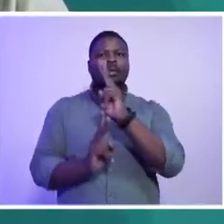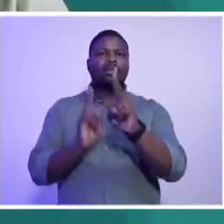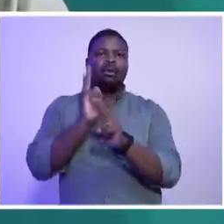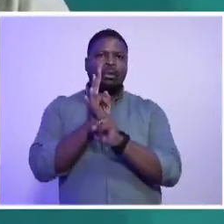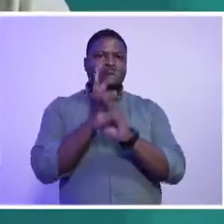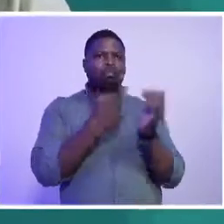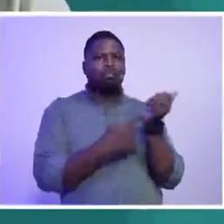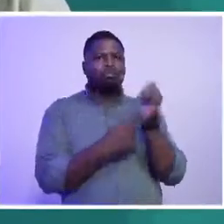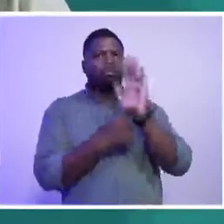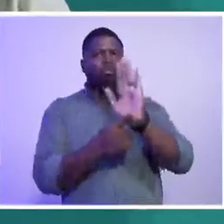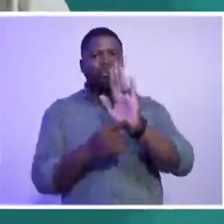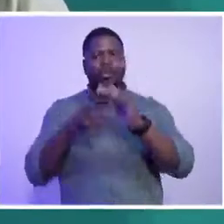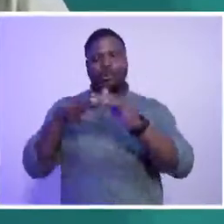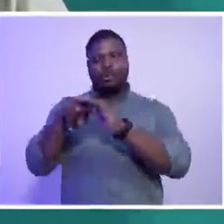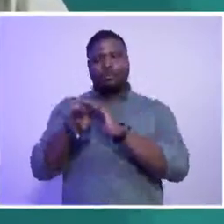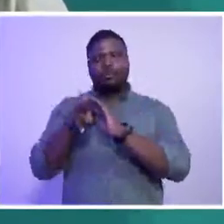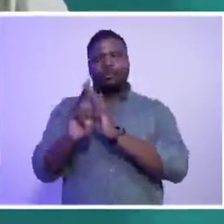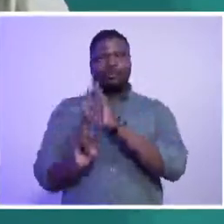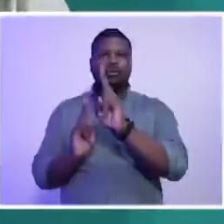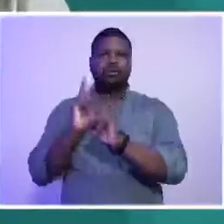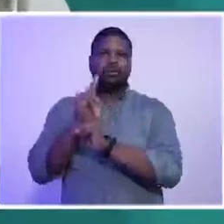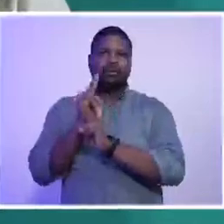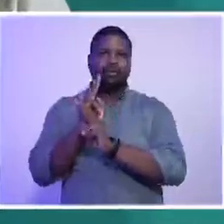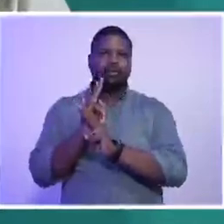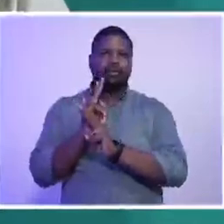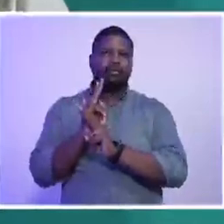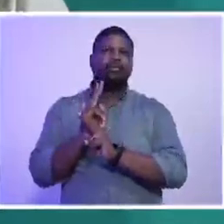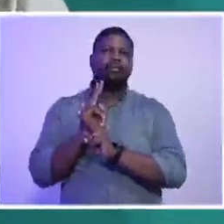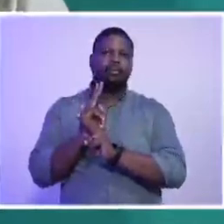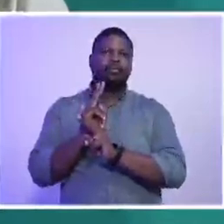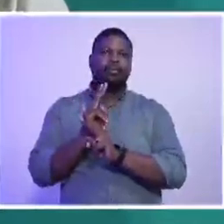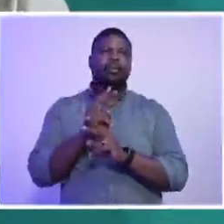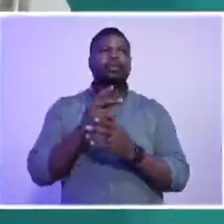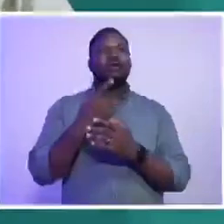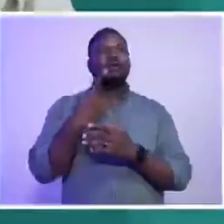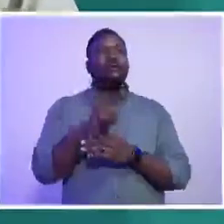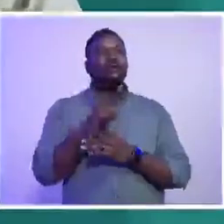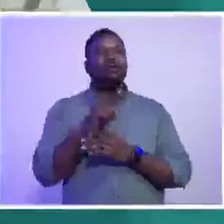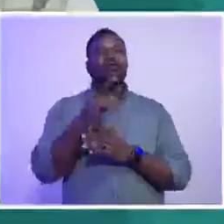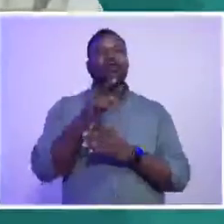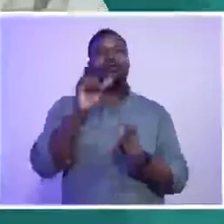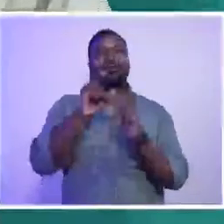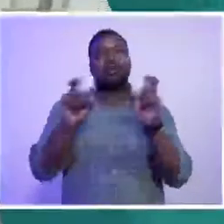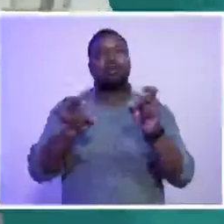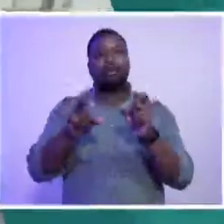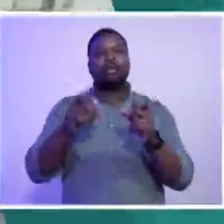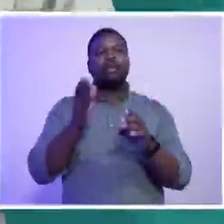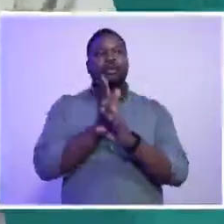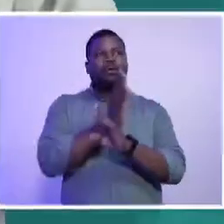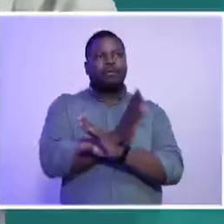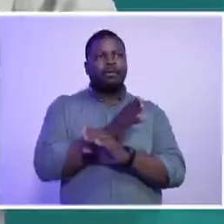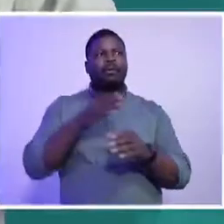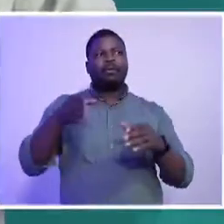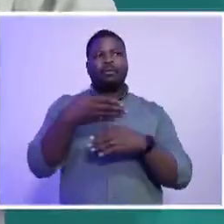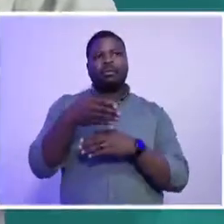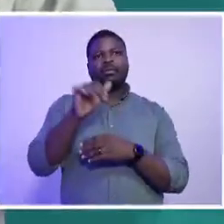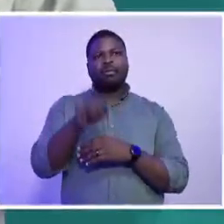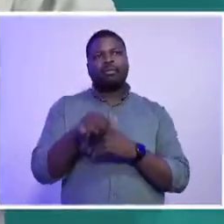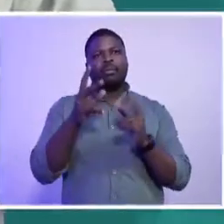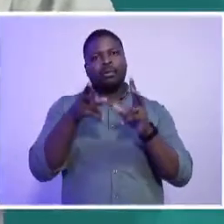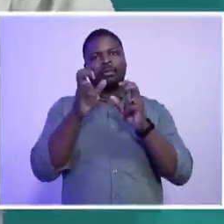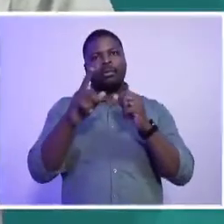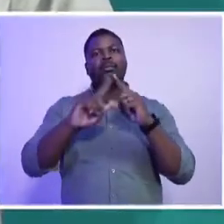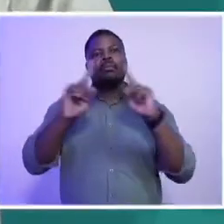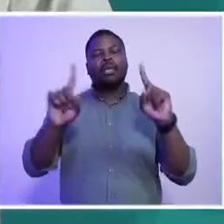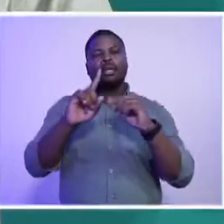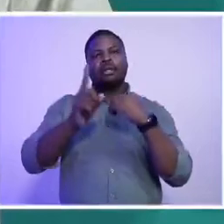flight the video for those that were not here. But well, the day we've all been waiting. But